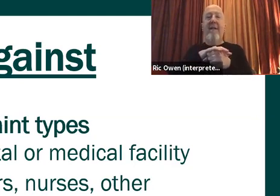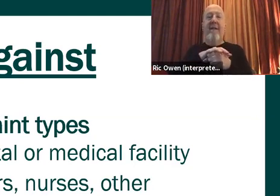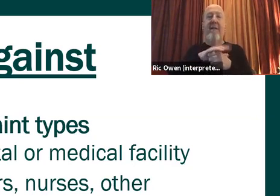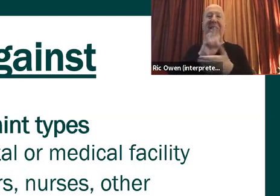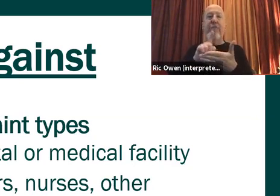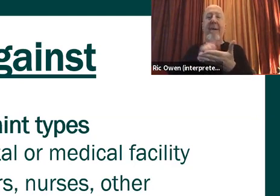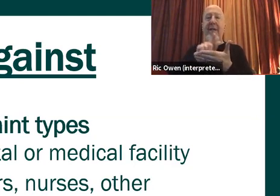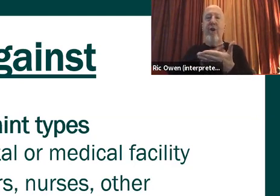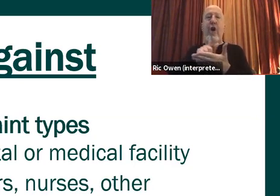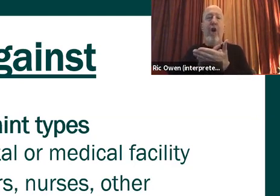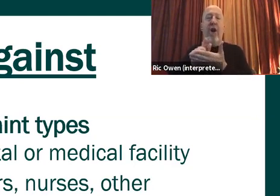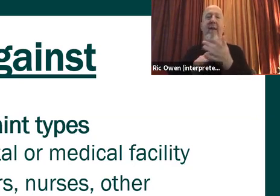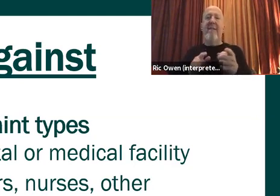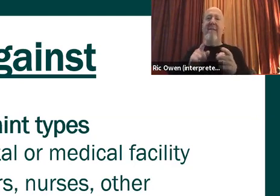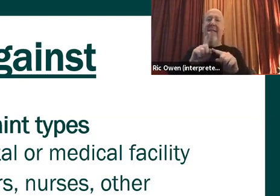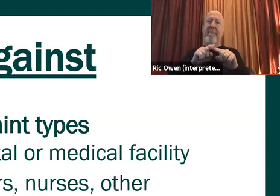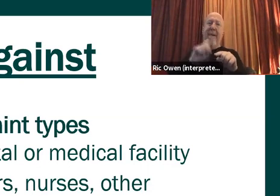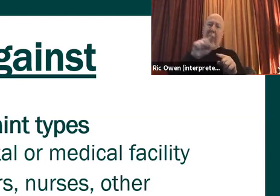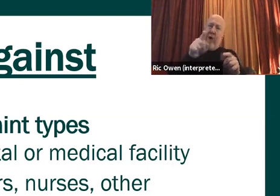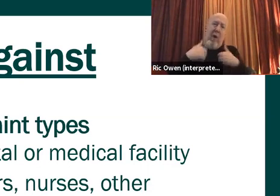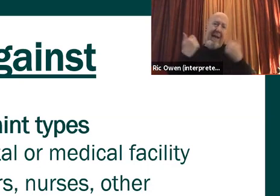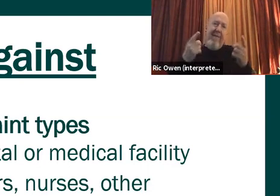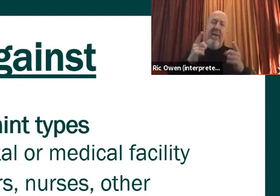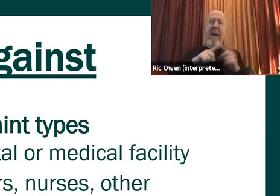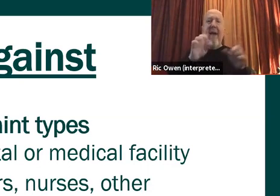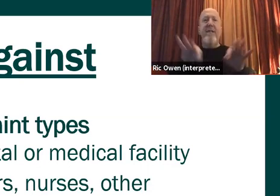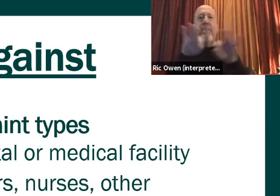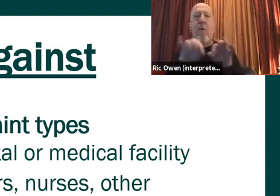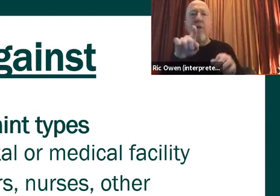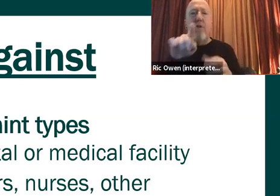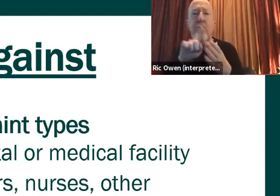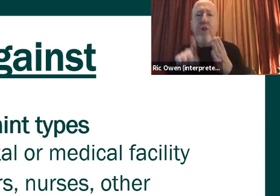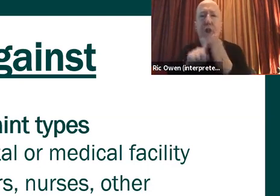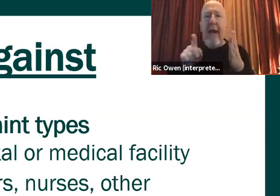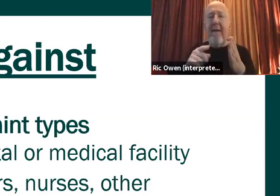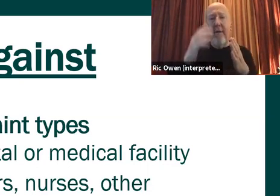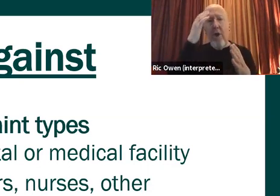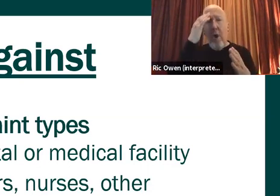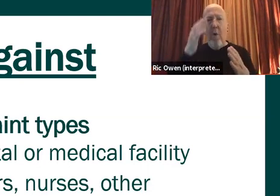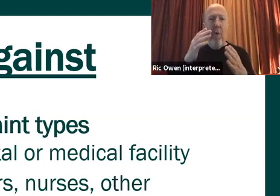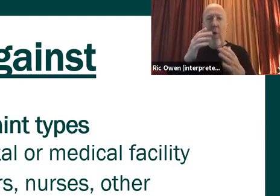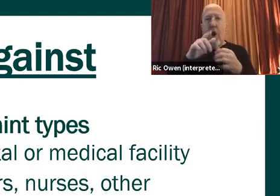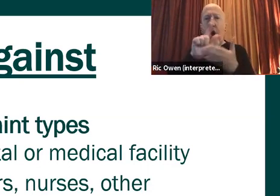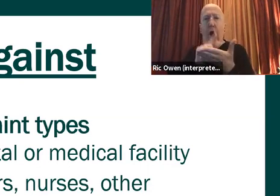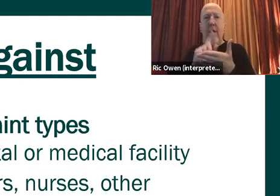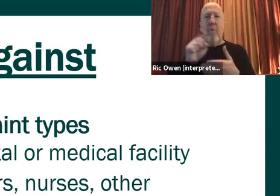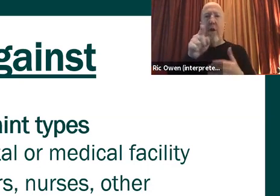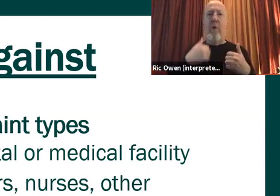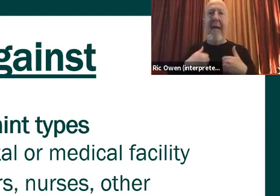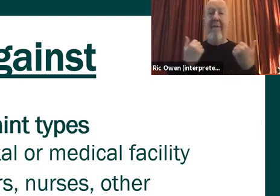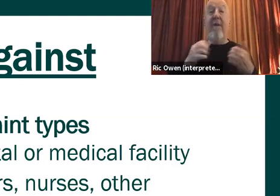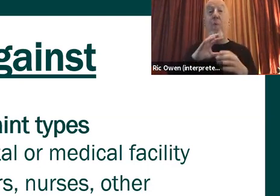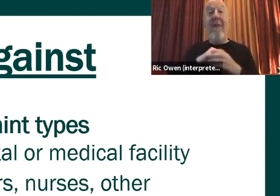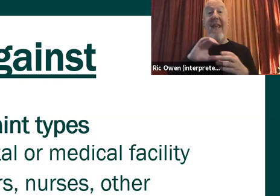live, but it's really important to see what the laws are where you're living. Within our guide, we